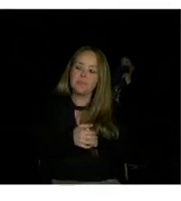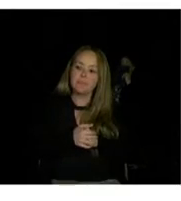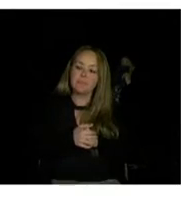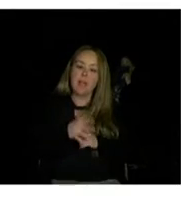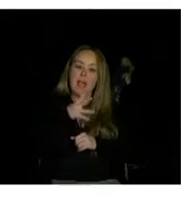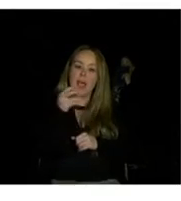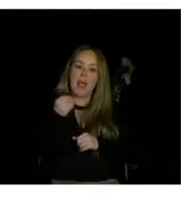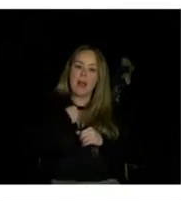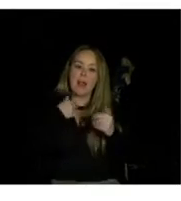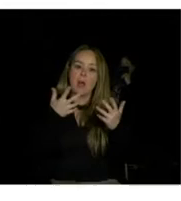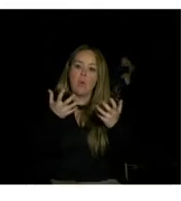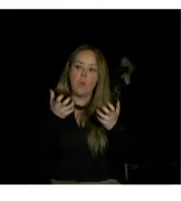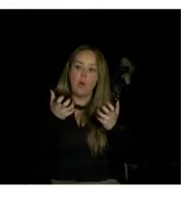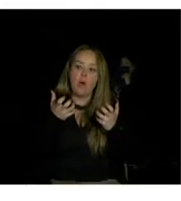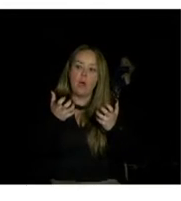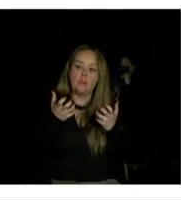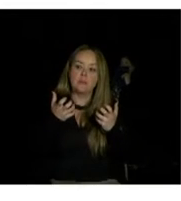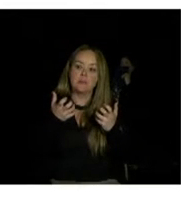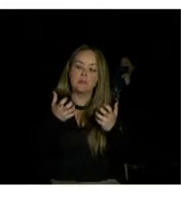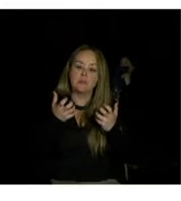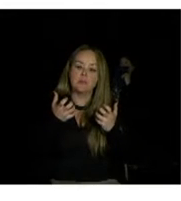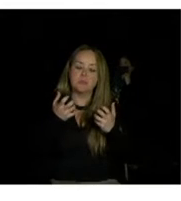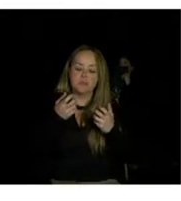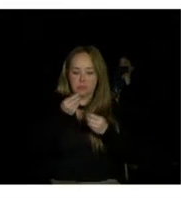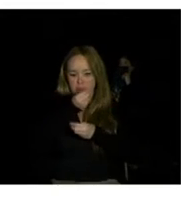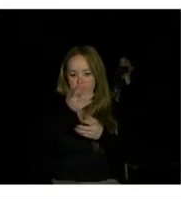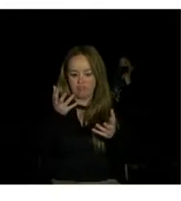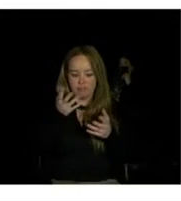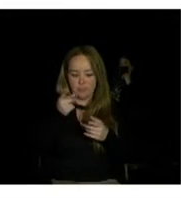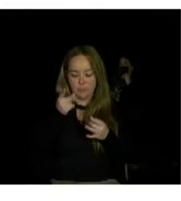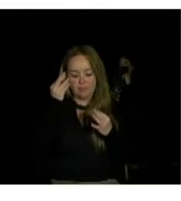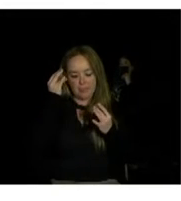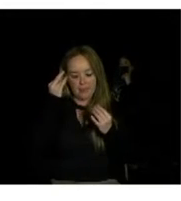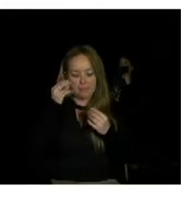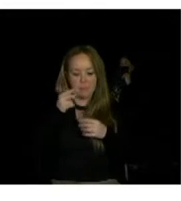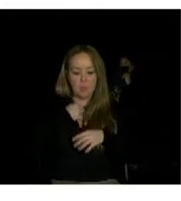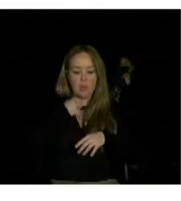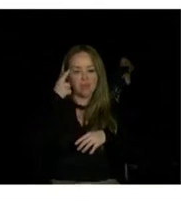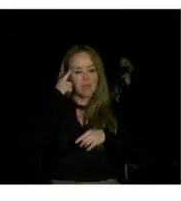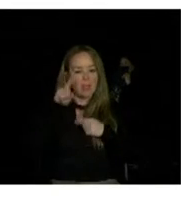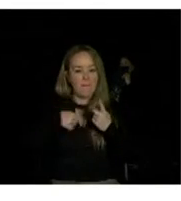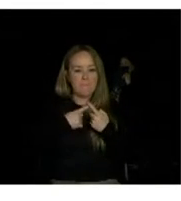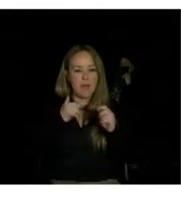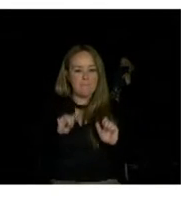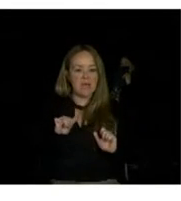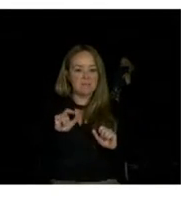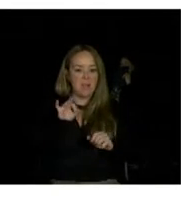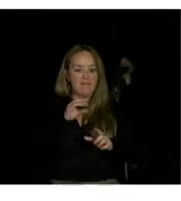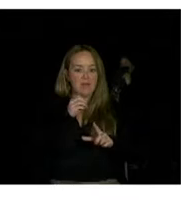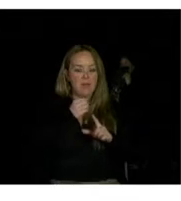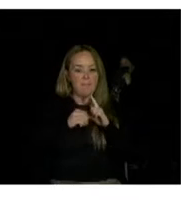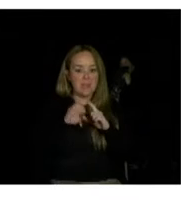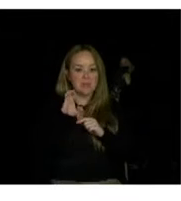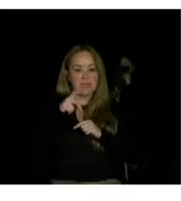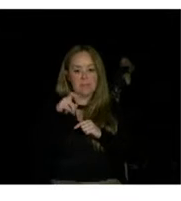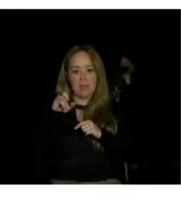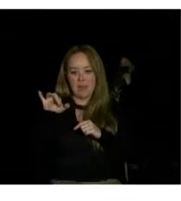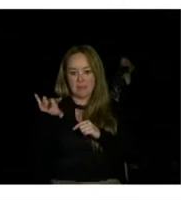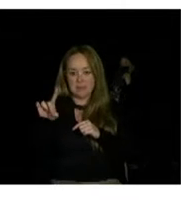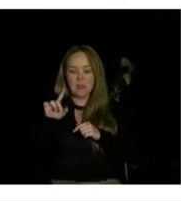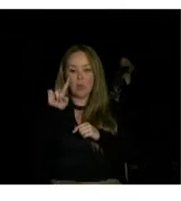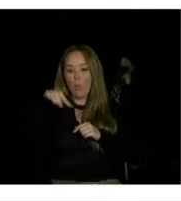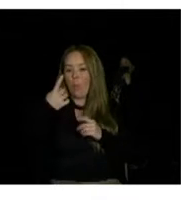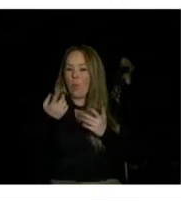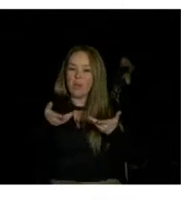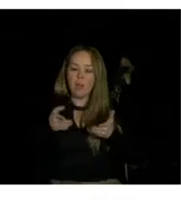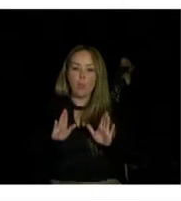And I want to leave you with this thought. As we think about the possibility of El Paso ISD, the only